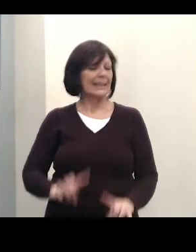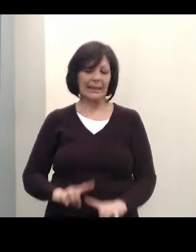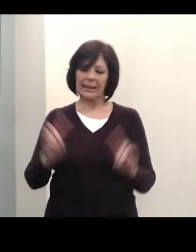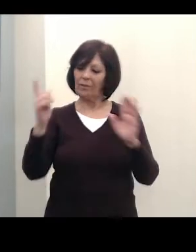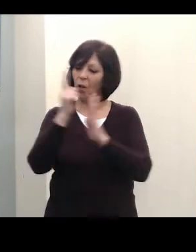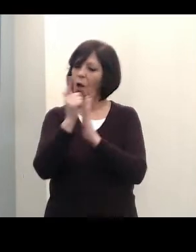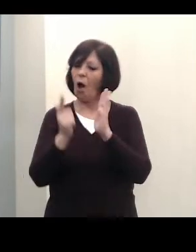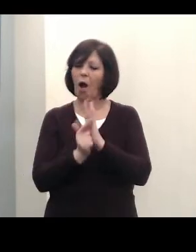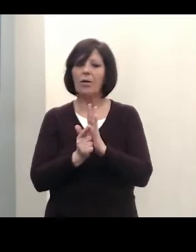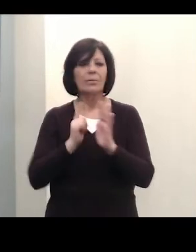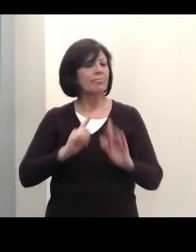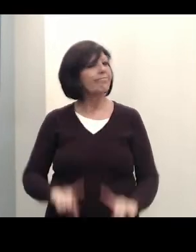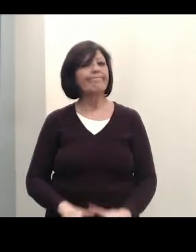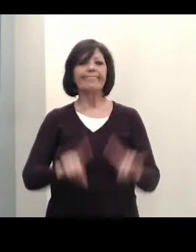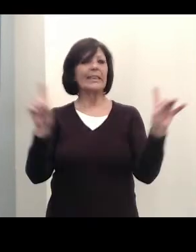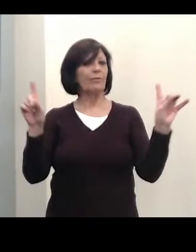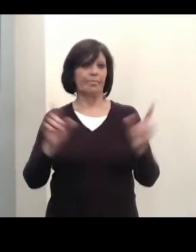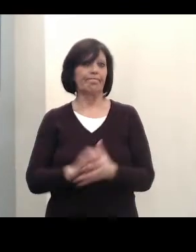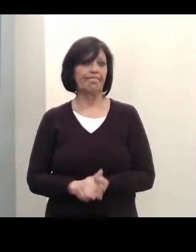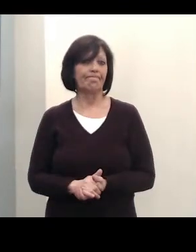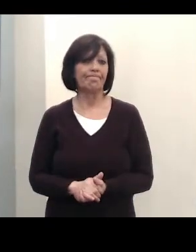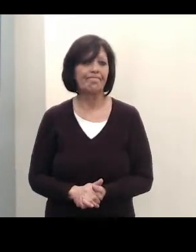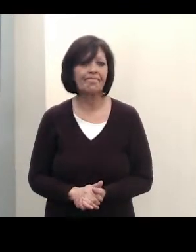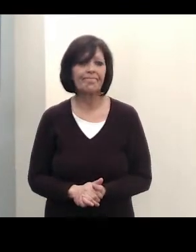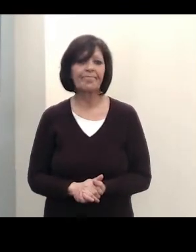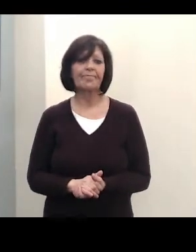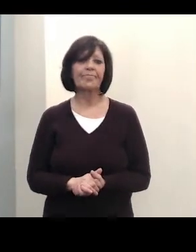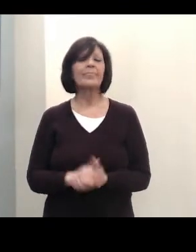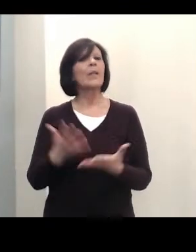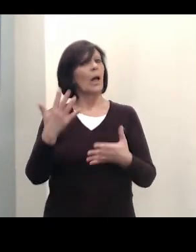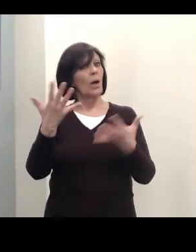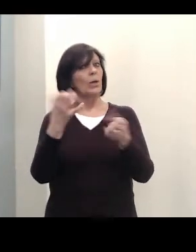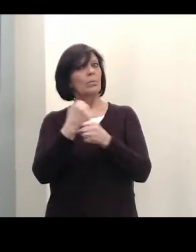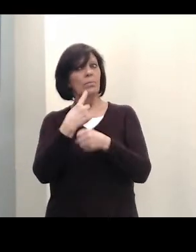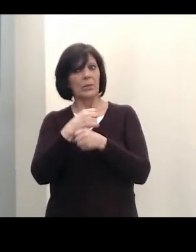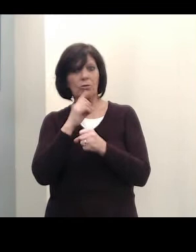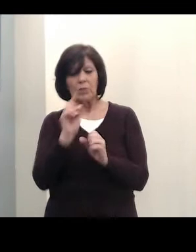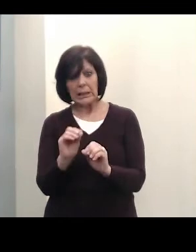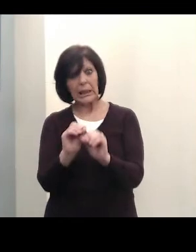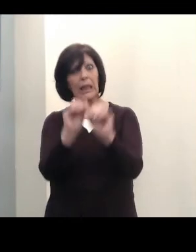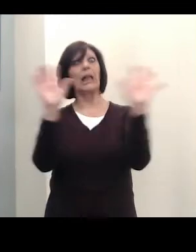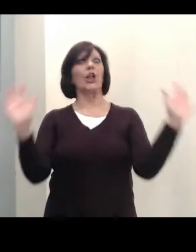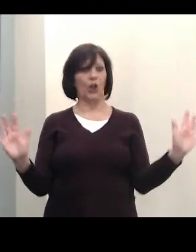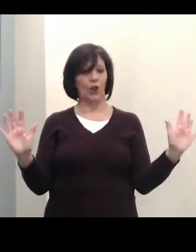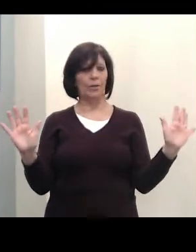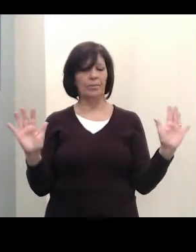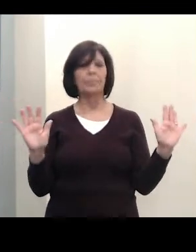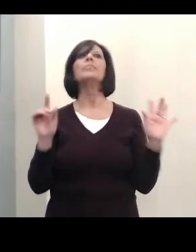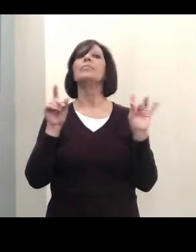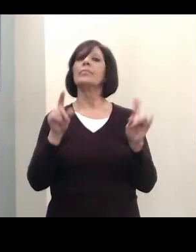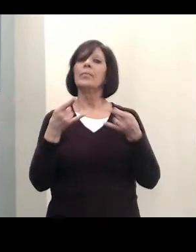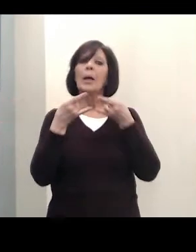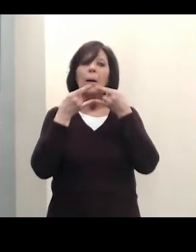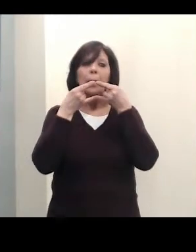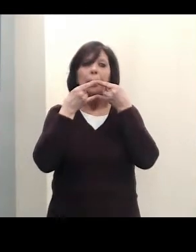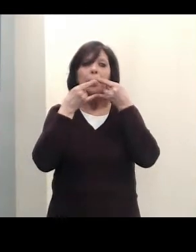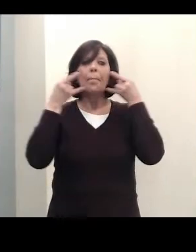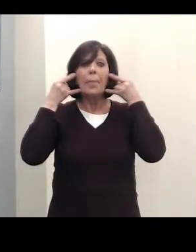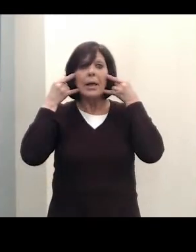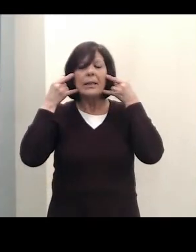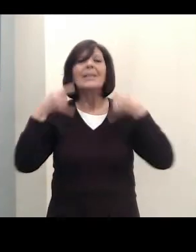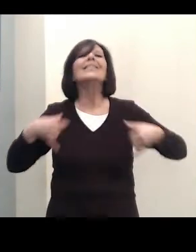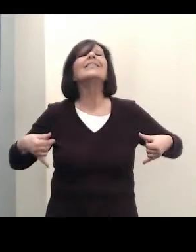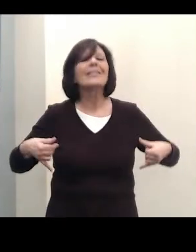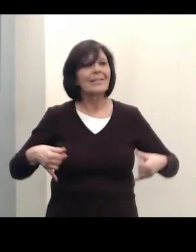has a different impact. So I want to make that clear. The mask order is still in effect